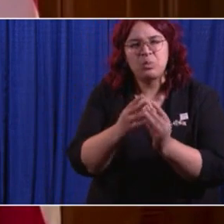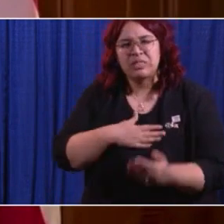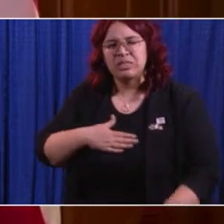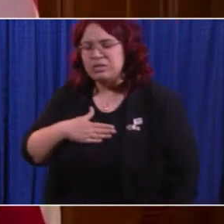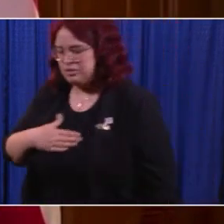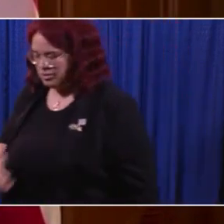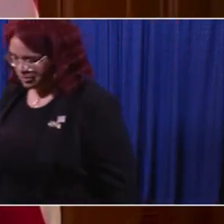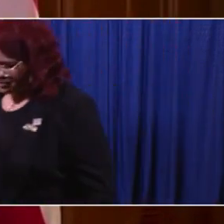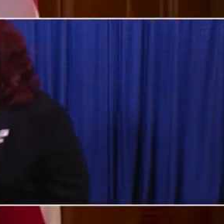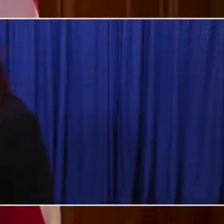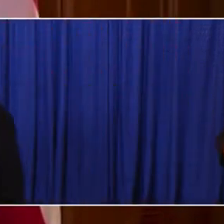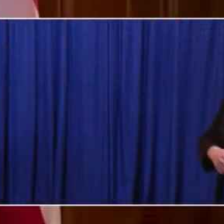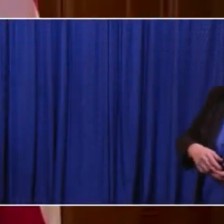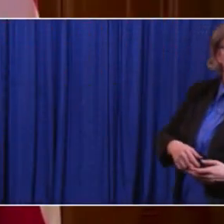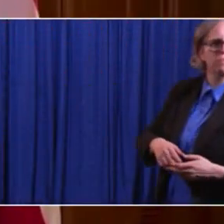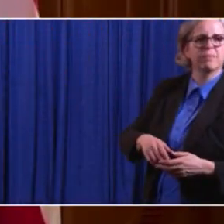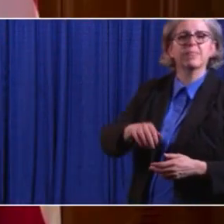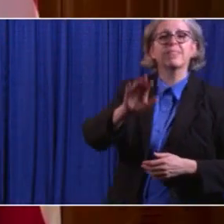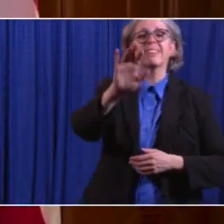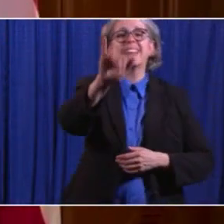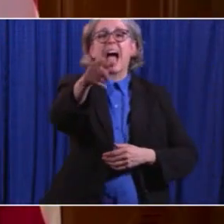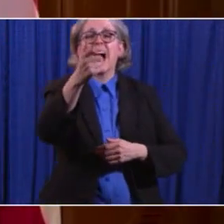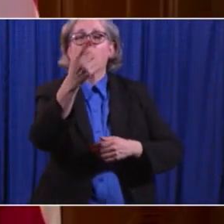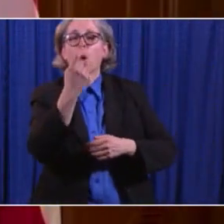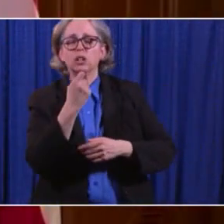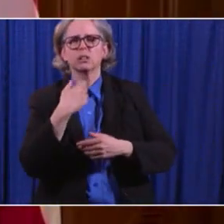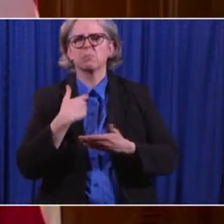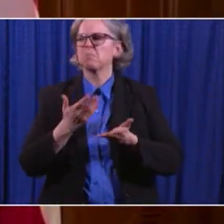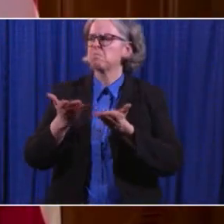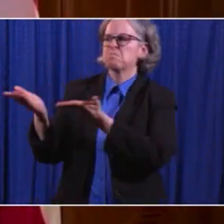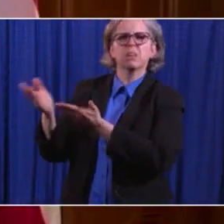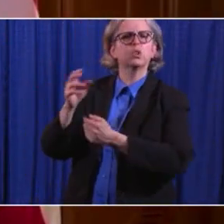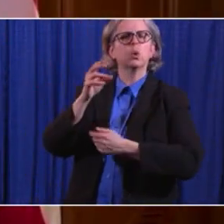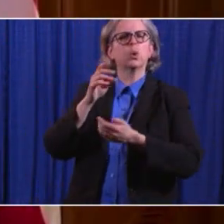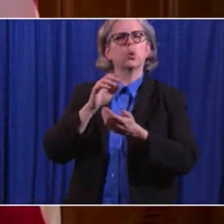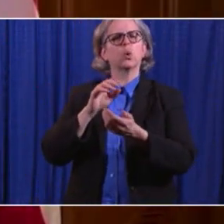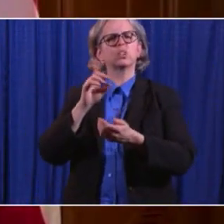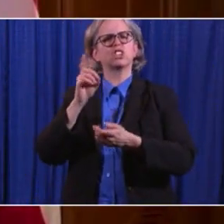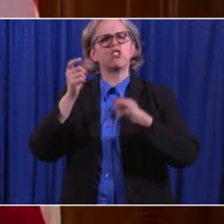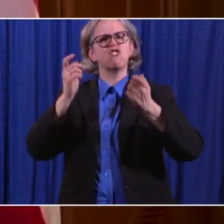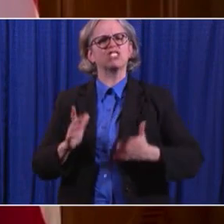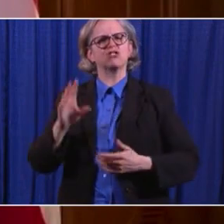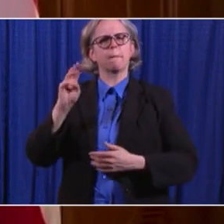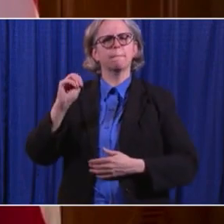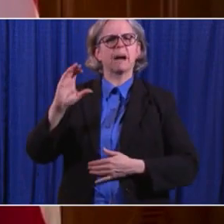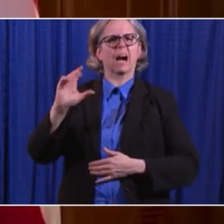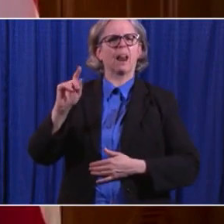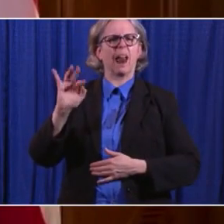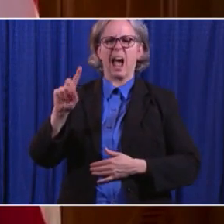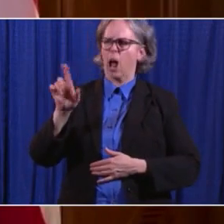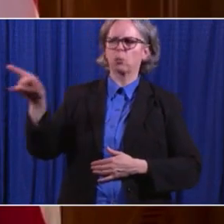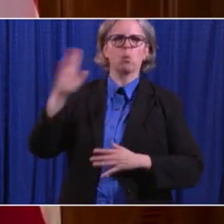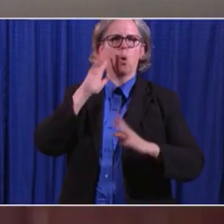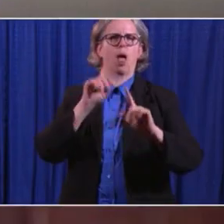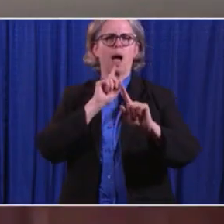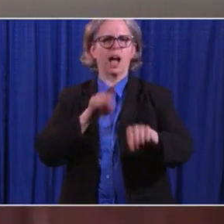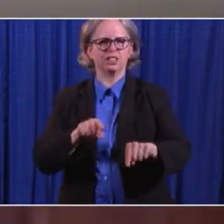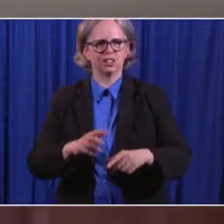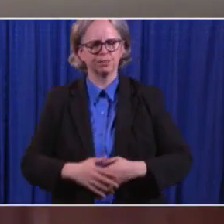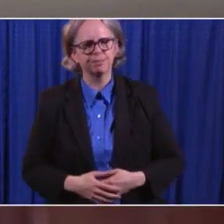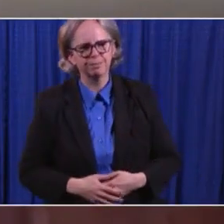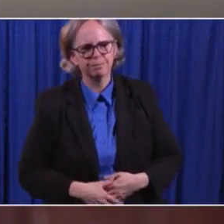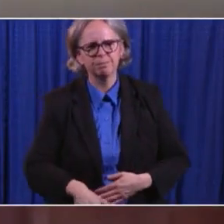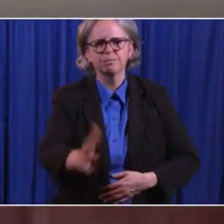that. Thank you, Governor. Thank you, Josh. The order, as you mentioned, does consolidate several